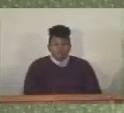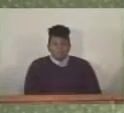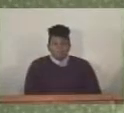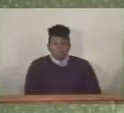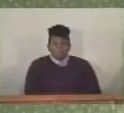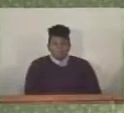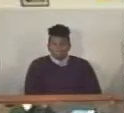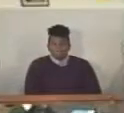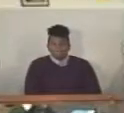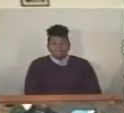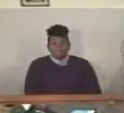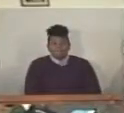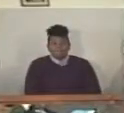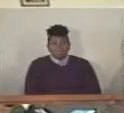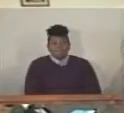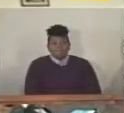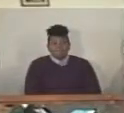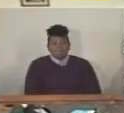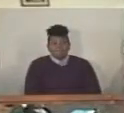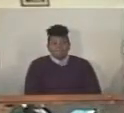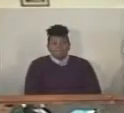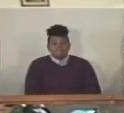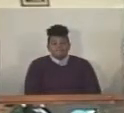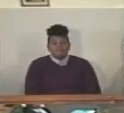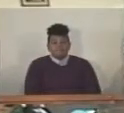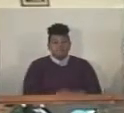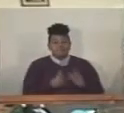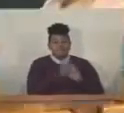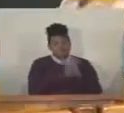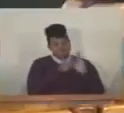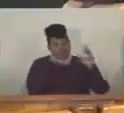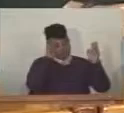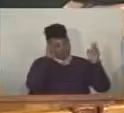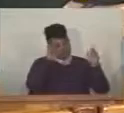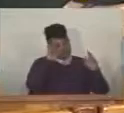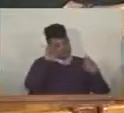bill. Of the bills, pardon. Thank you,